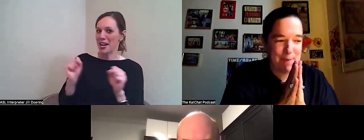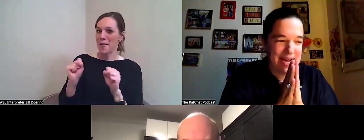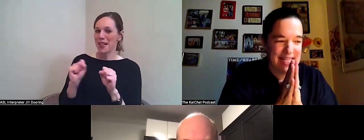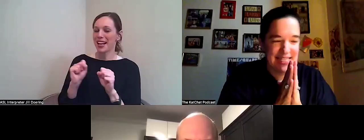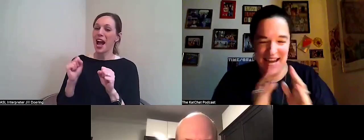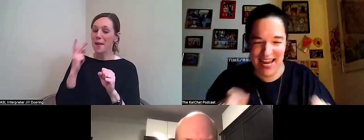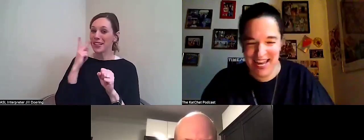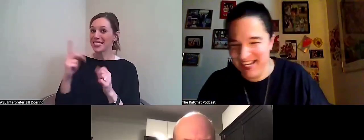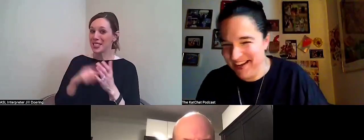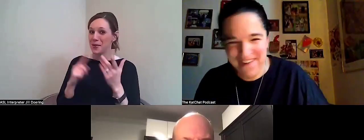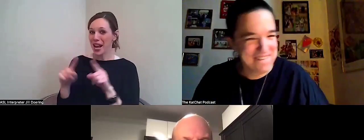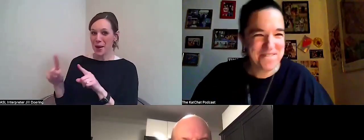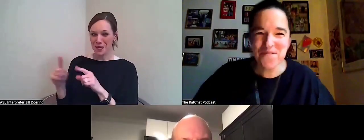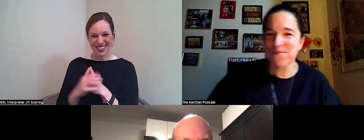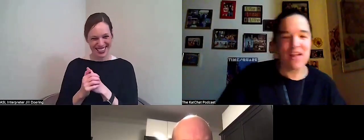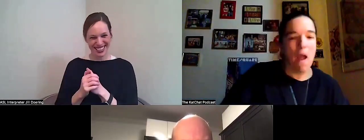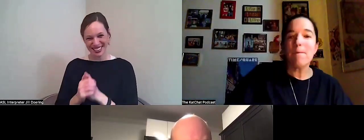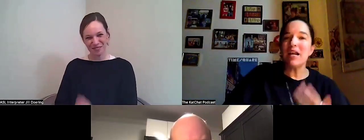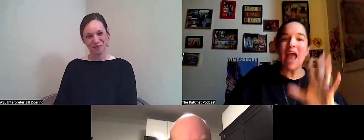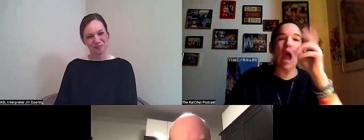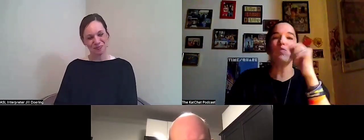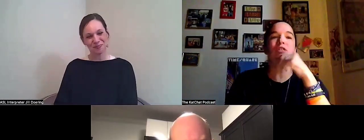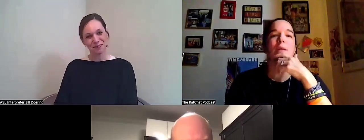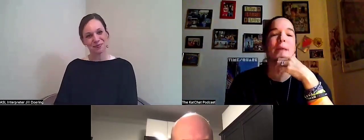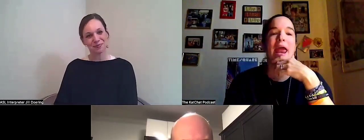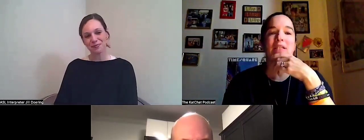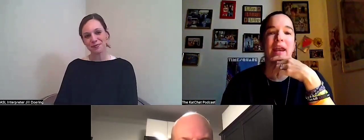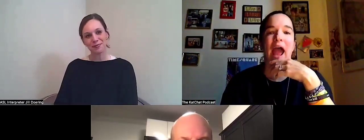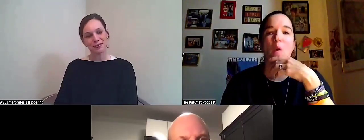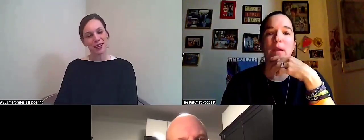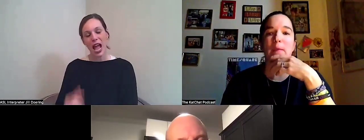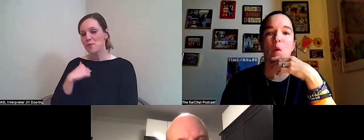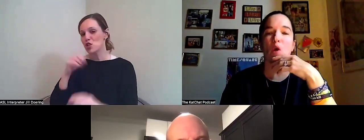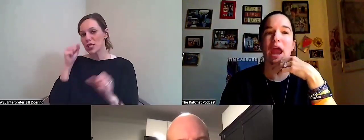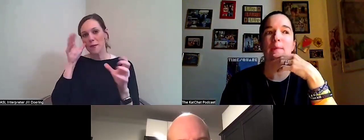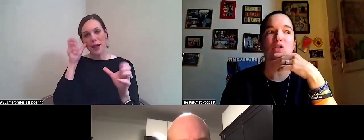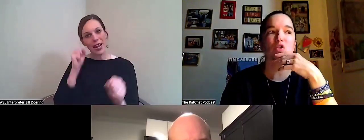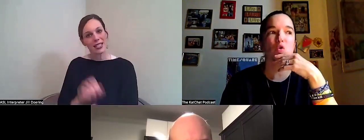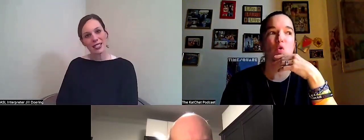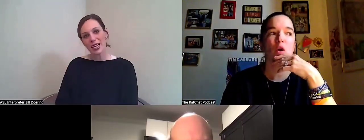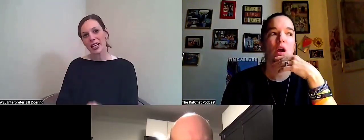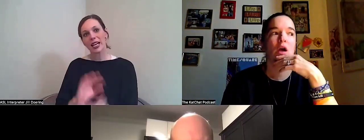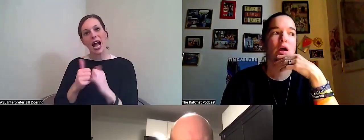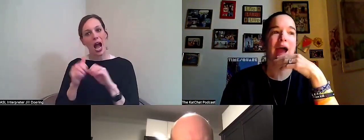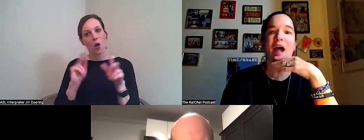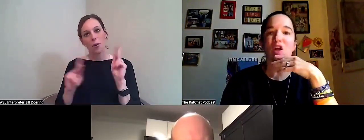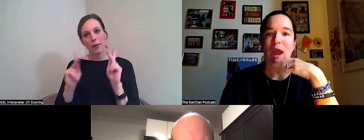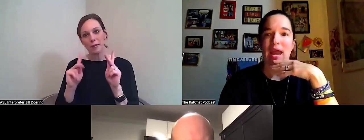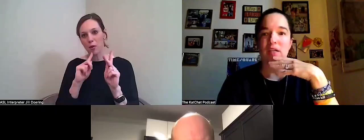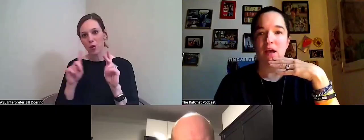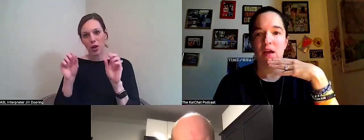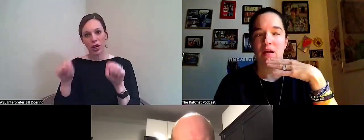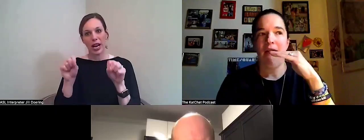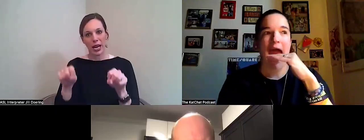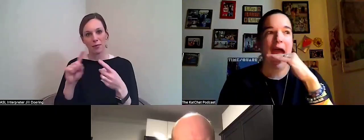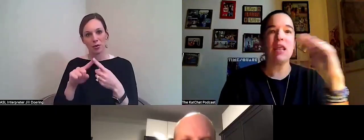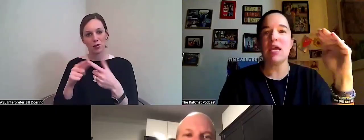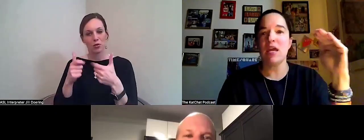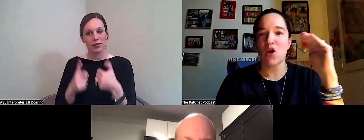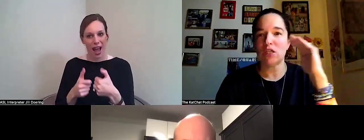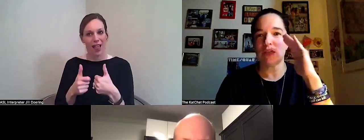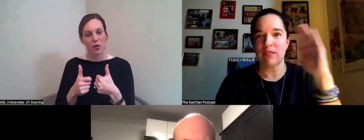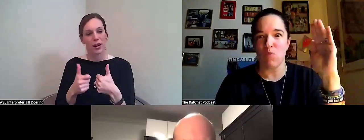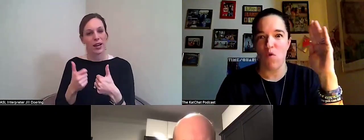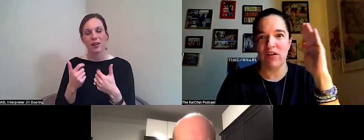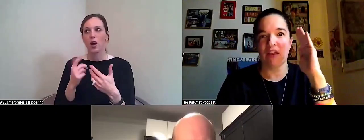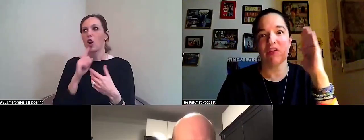what happened. But yeah, I'm just amazed at how people were able to tolerate